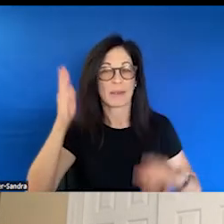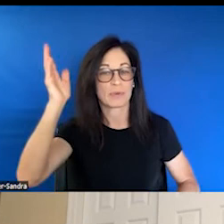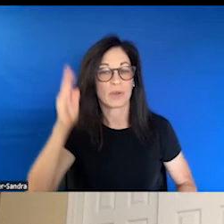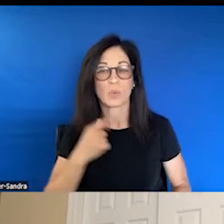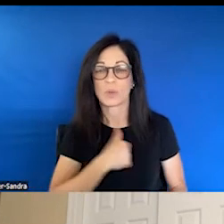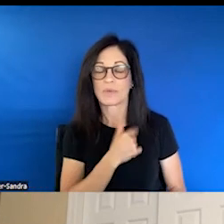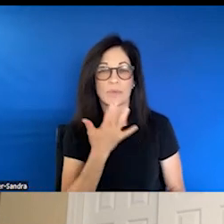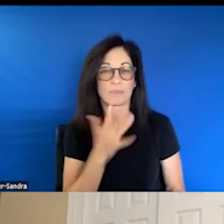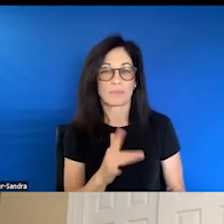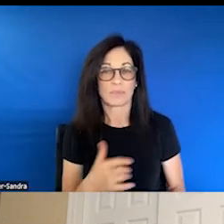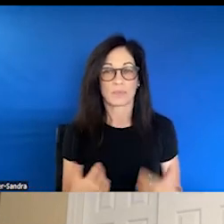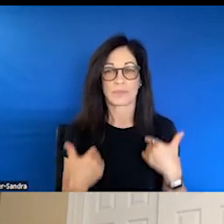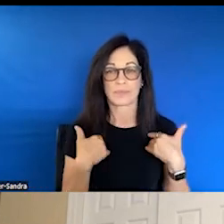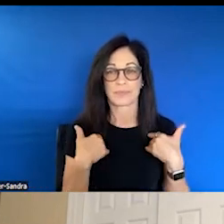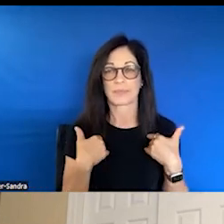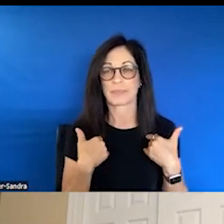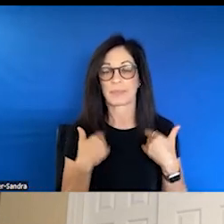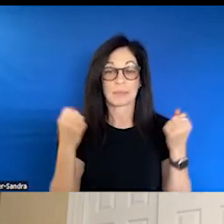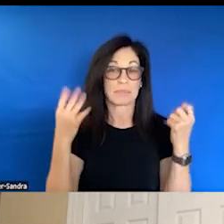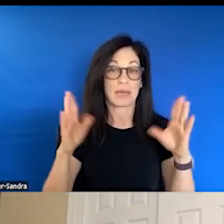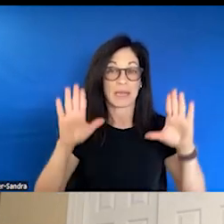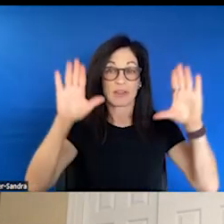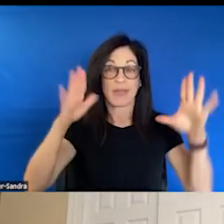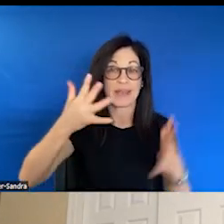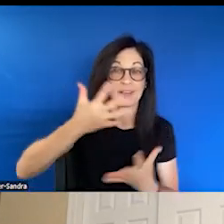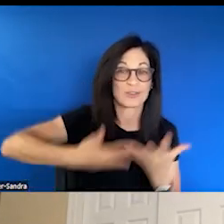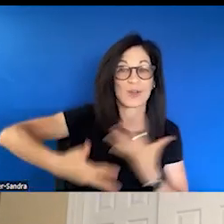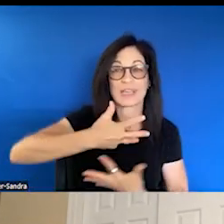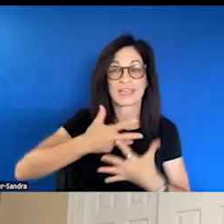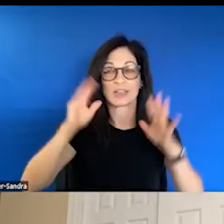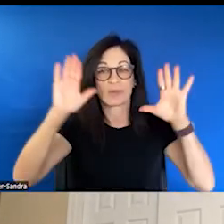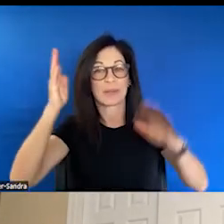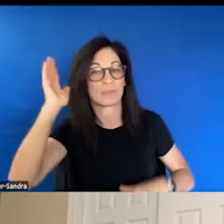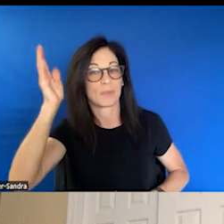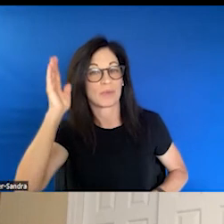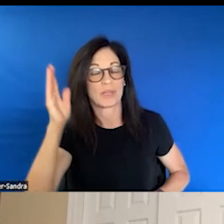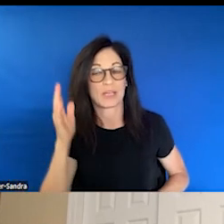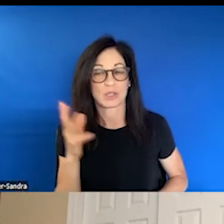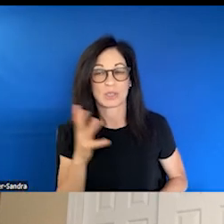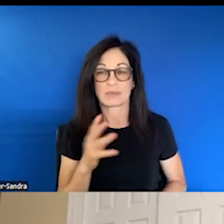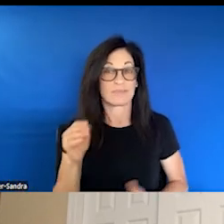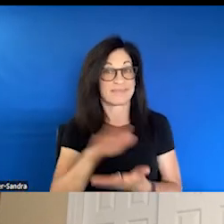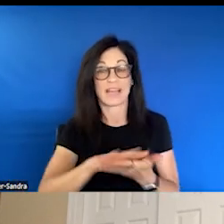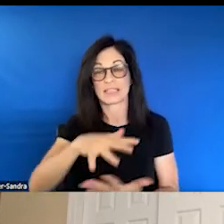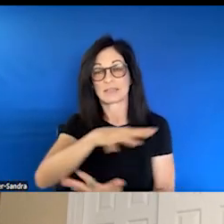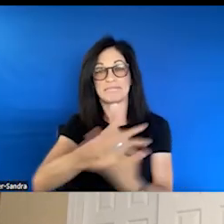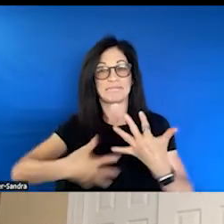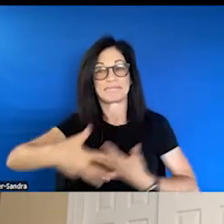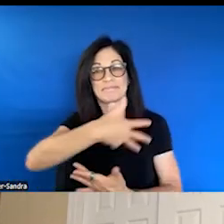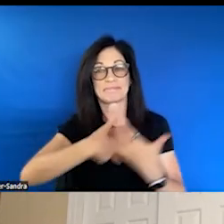had a lot of good socializing and a lot of good presentations, nice mixture